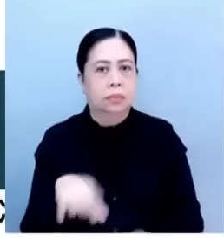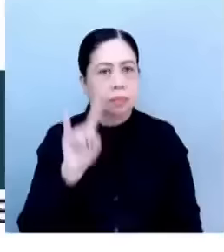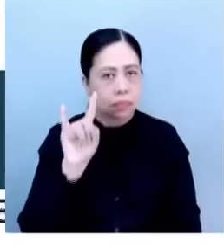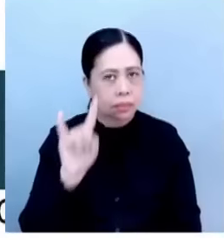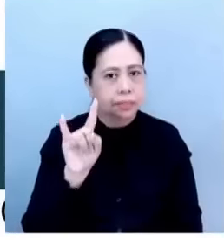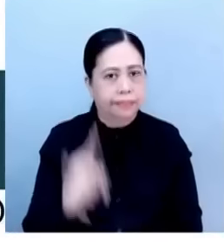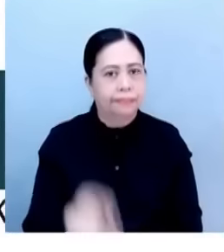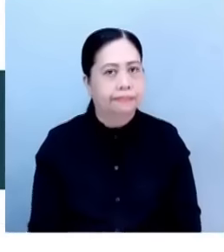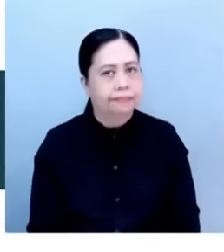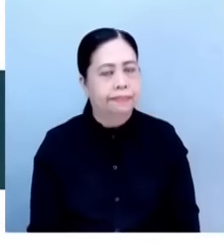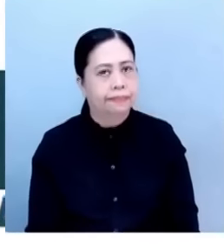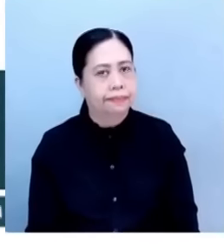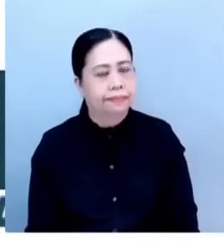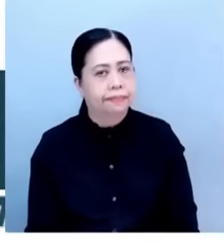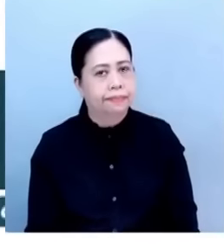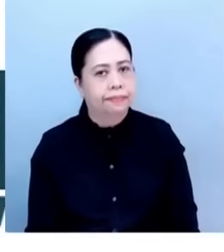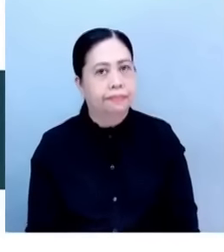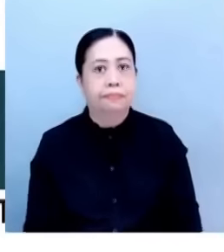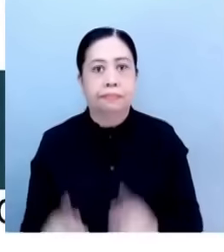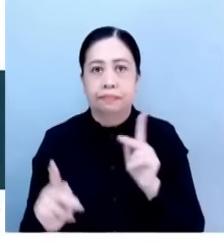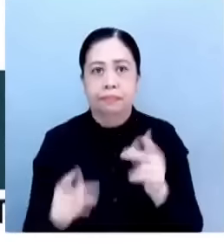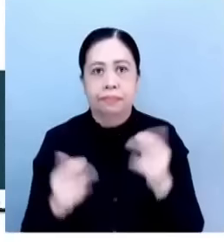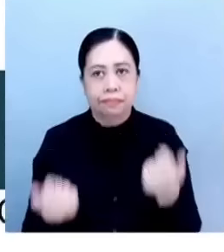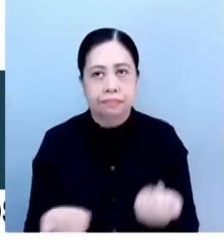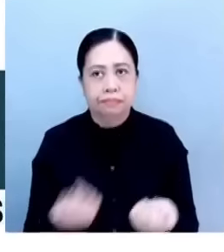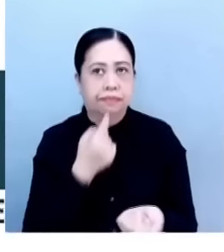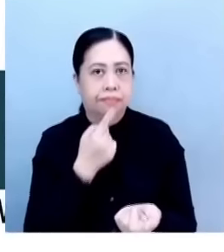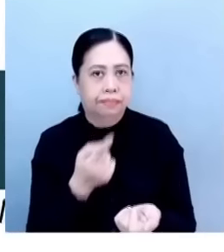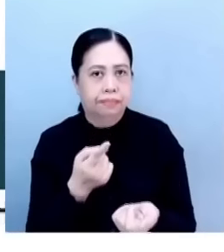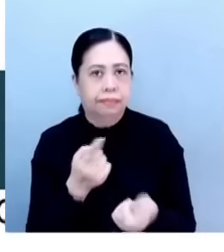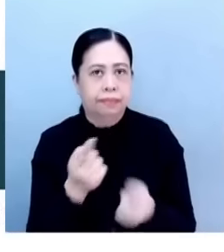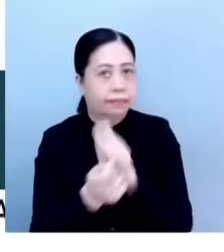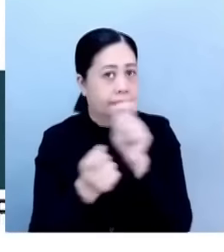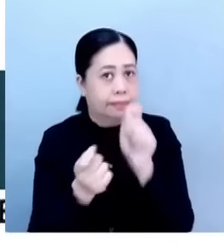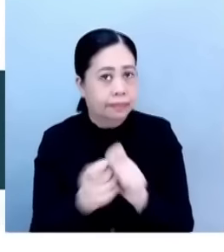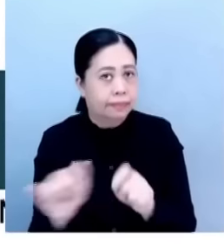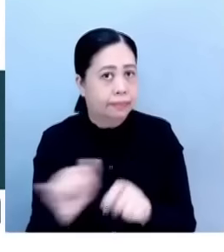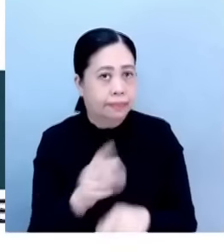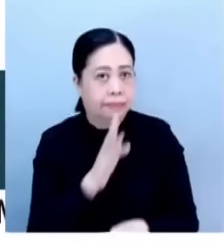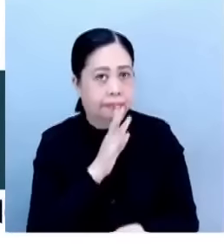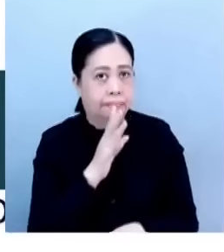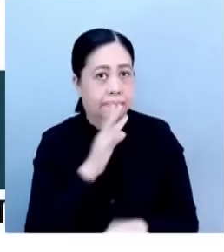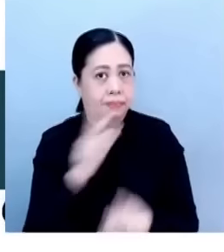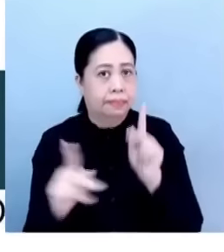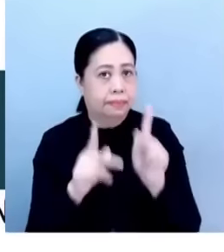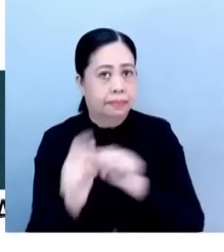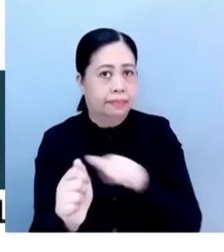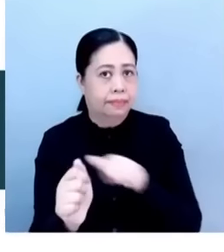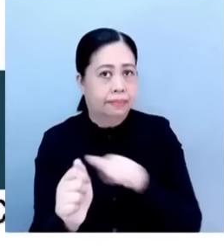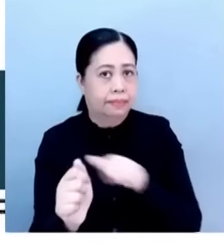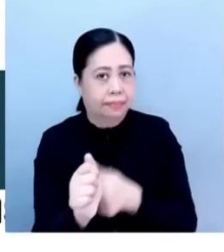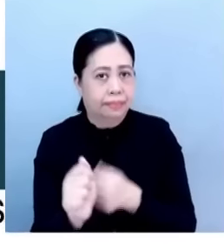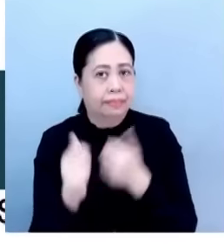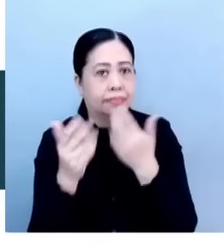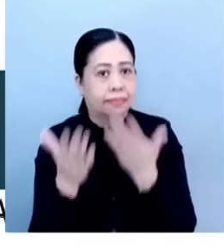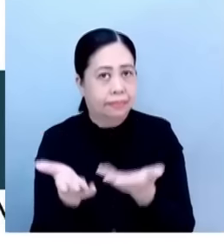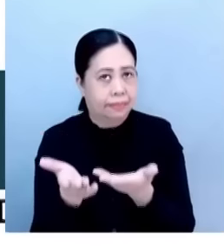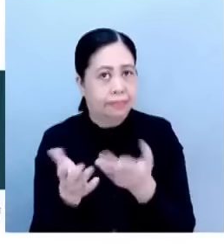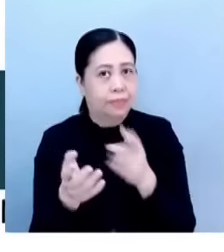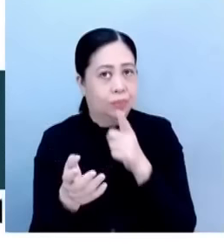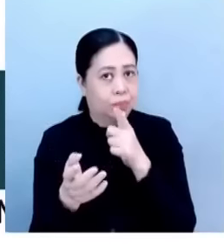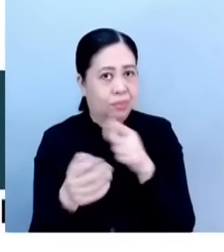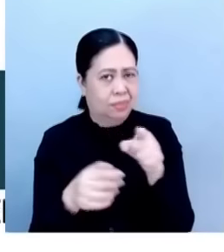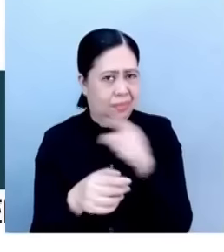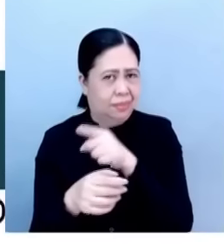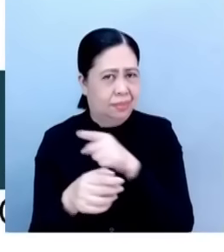Uh-huh. I think people are now saying exactly the same thing to the people behind the ad, that maybe you guys